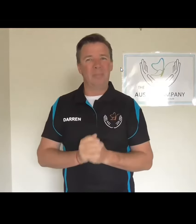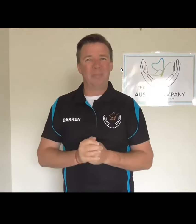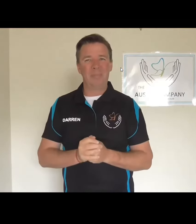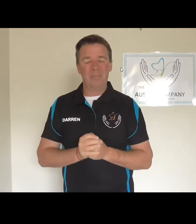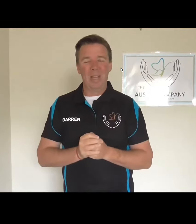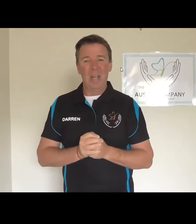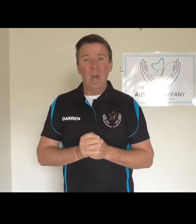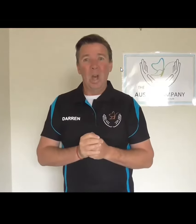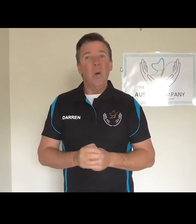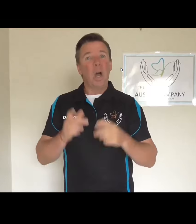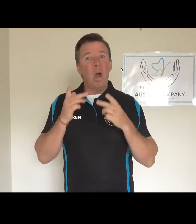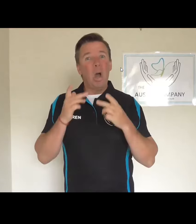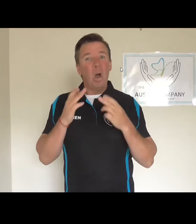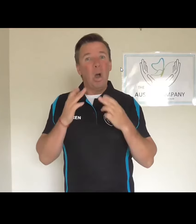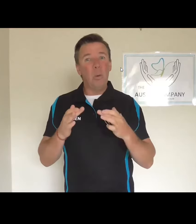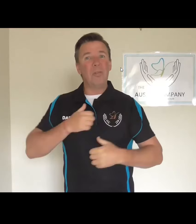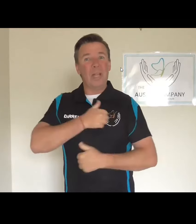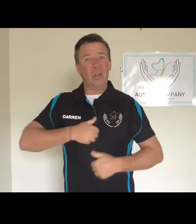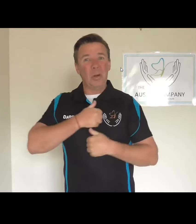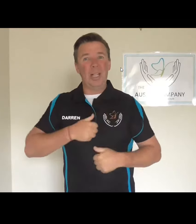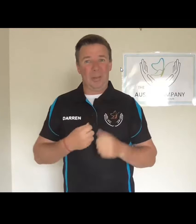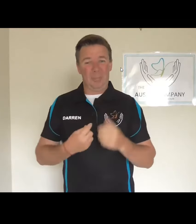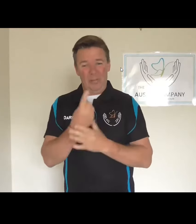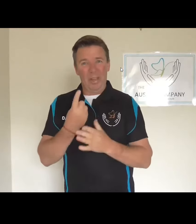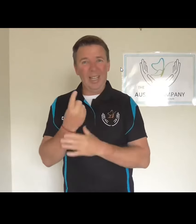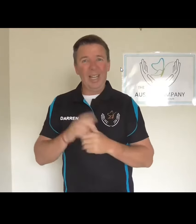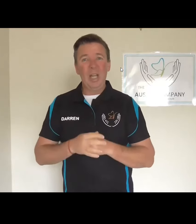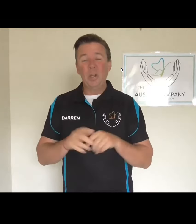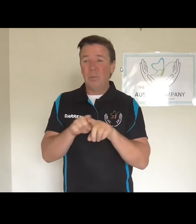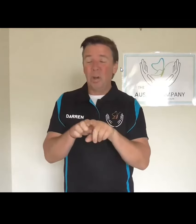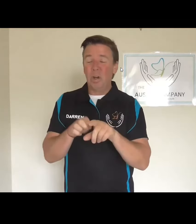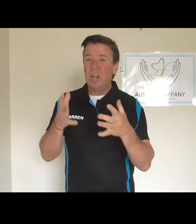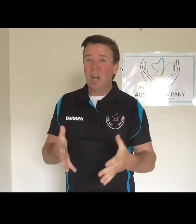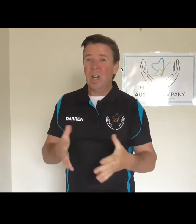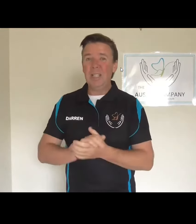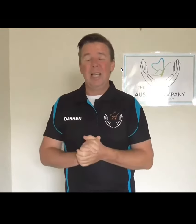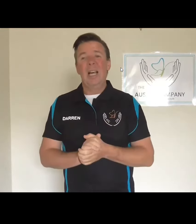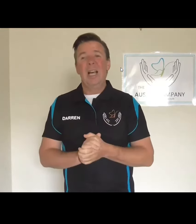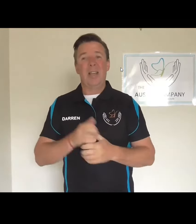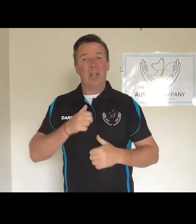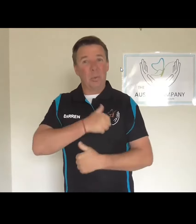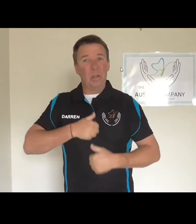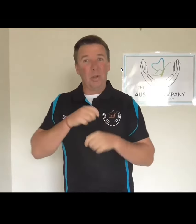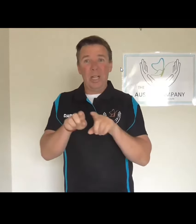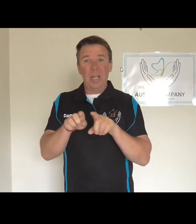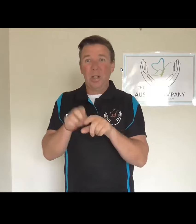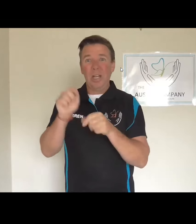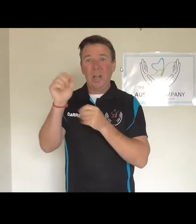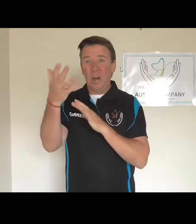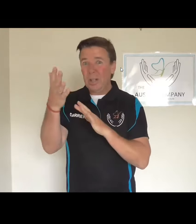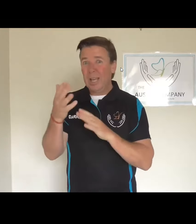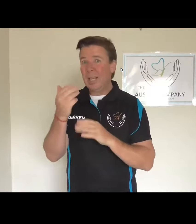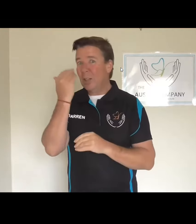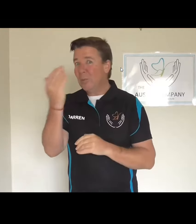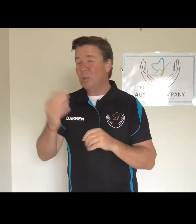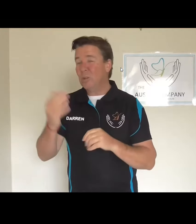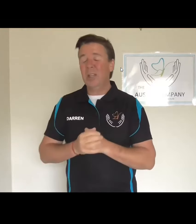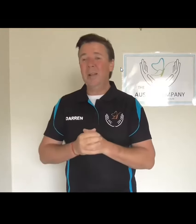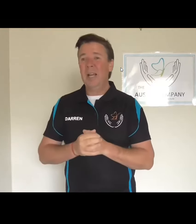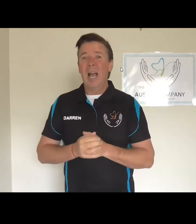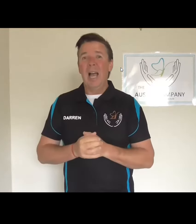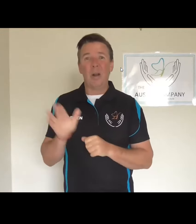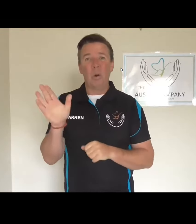learn. Well, I hope you've enjoyed the event. You've learned lots, that you enjoy learning Auslan